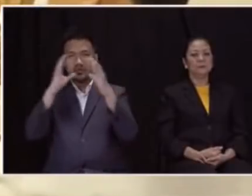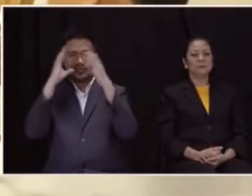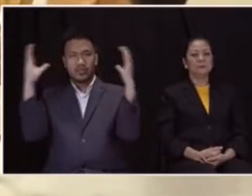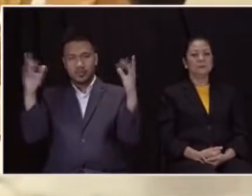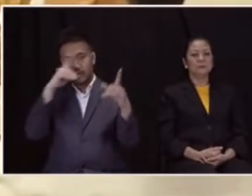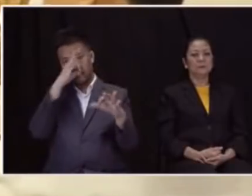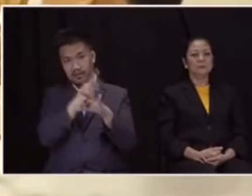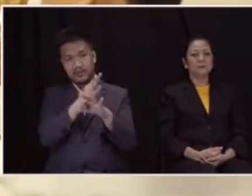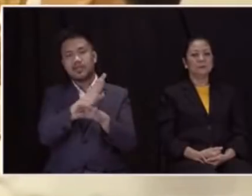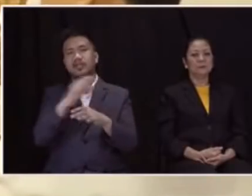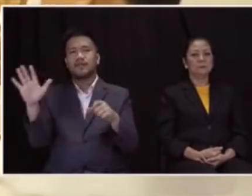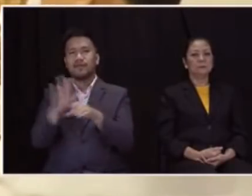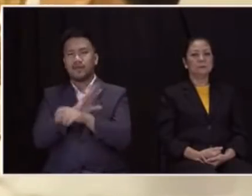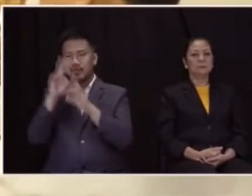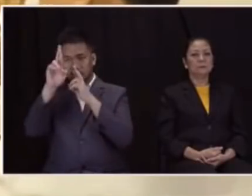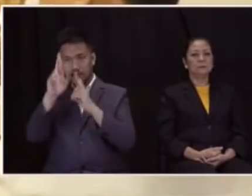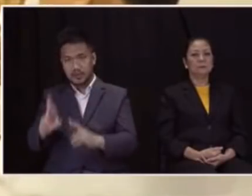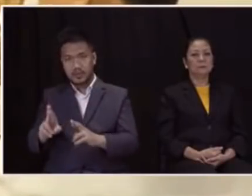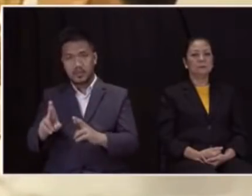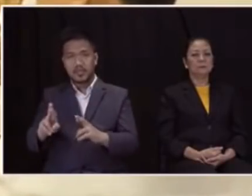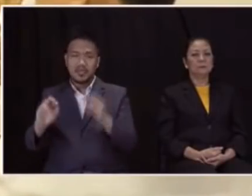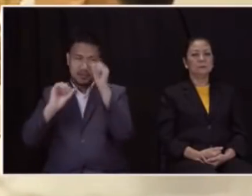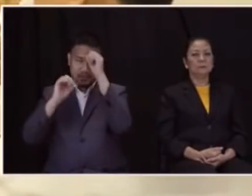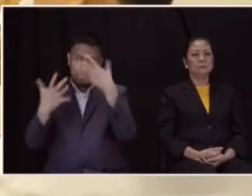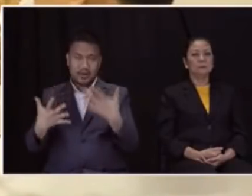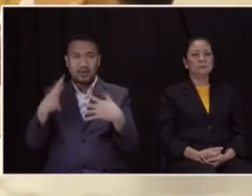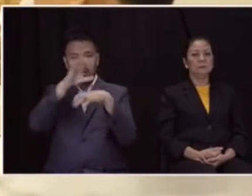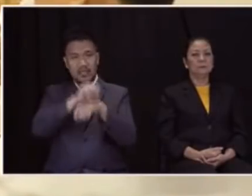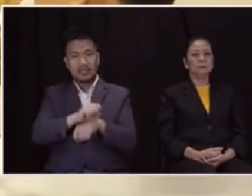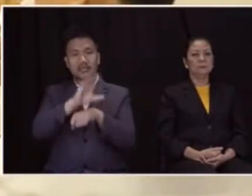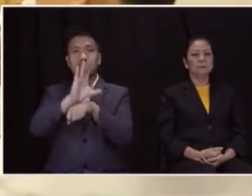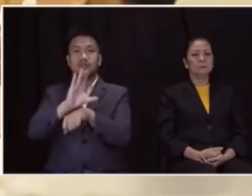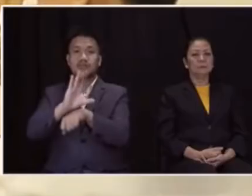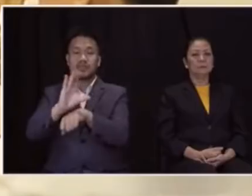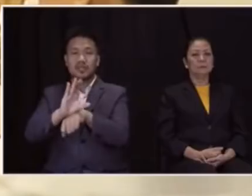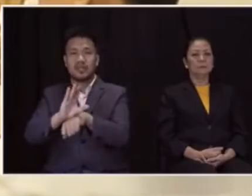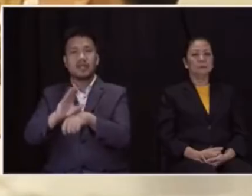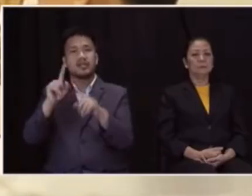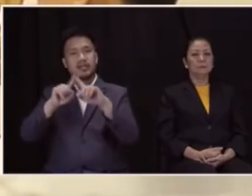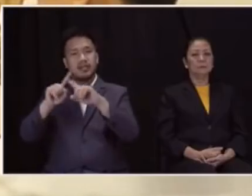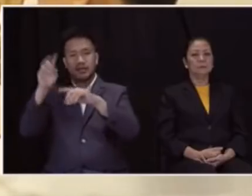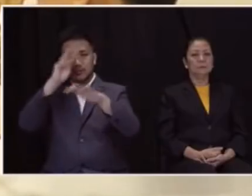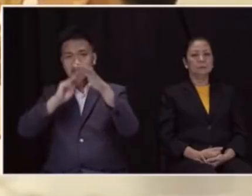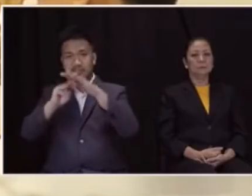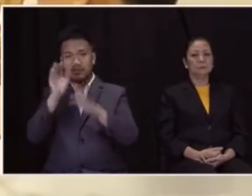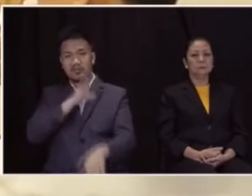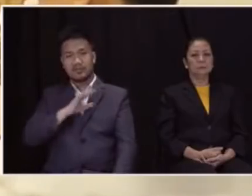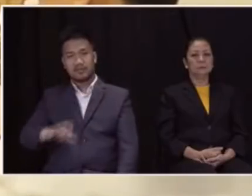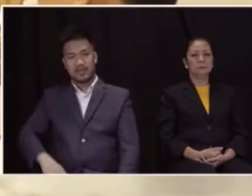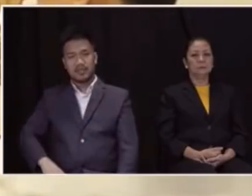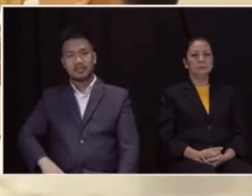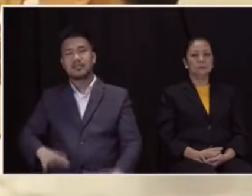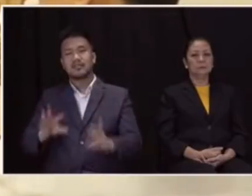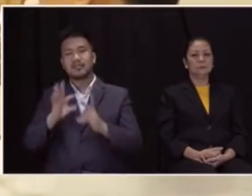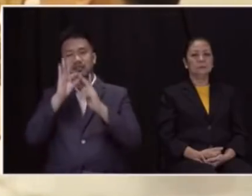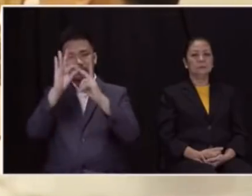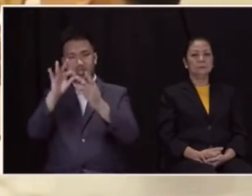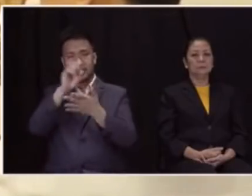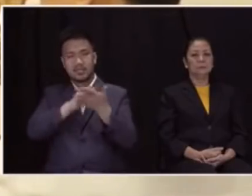reverently, in accord with the Church's tradition, the mysteries of Christ, especially